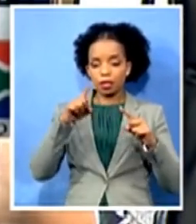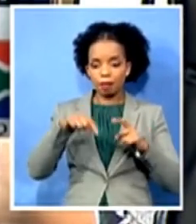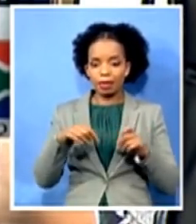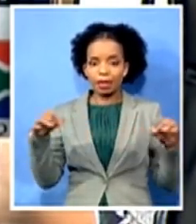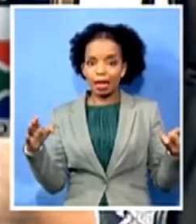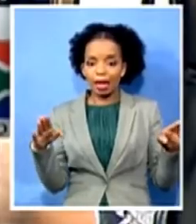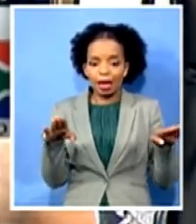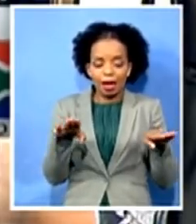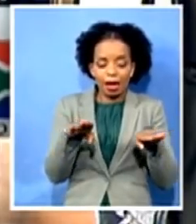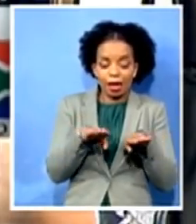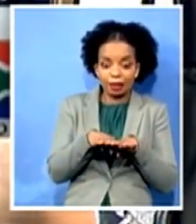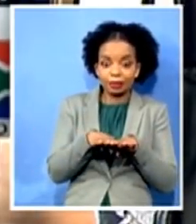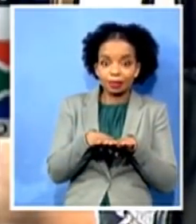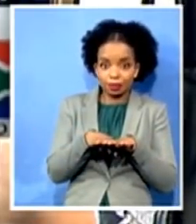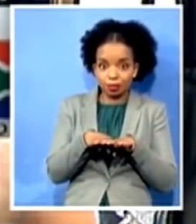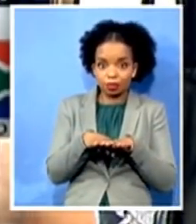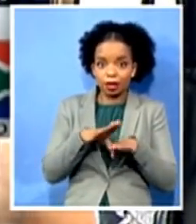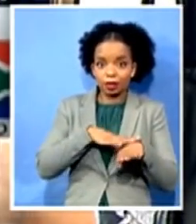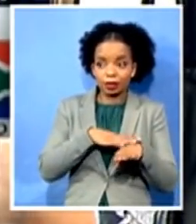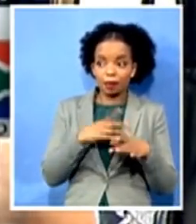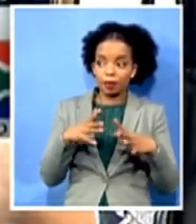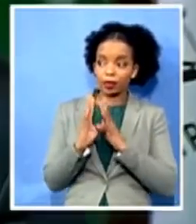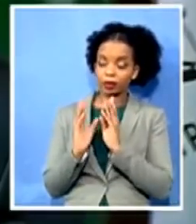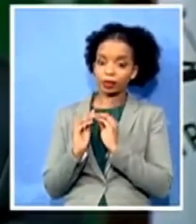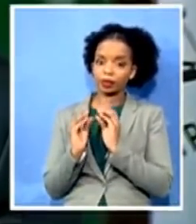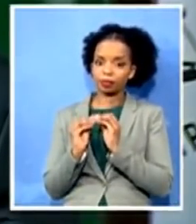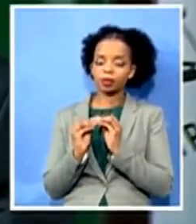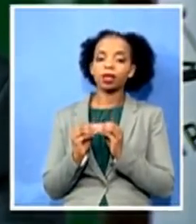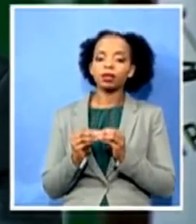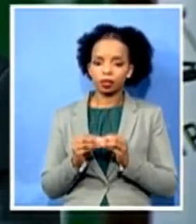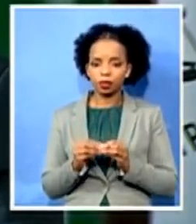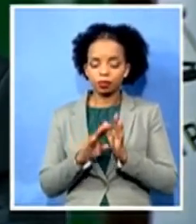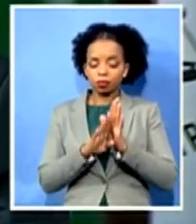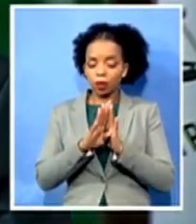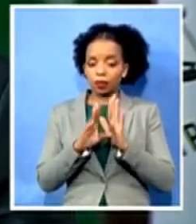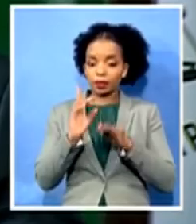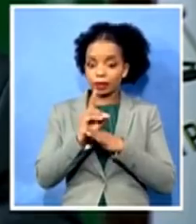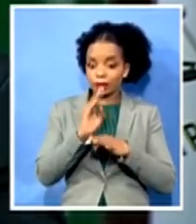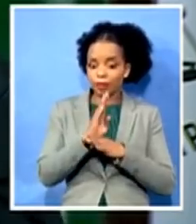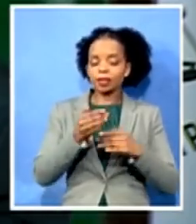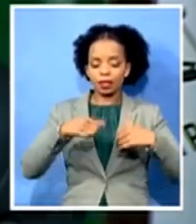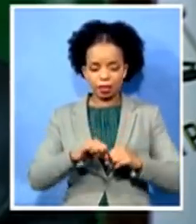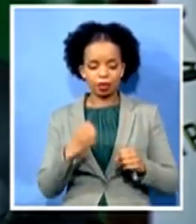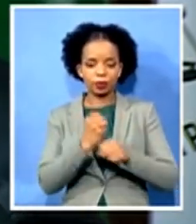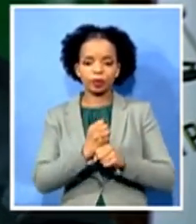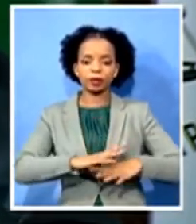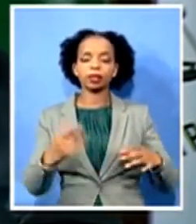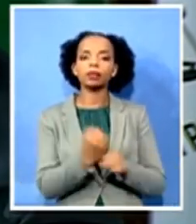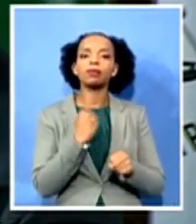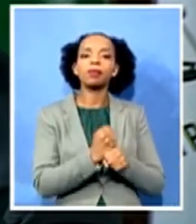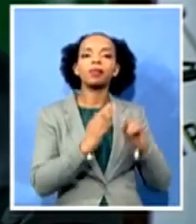database and start the building of the houses. But obviously you had a certain understanding when